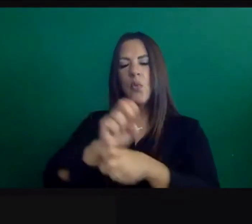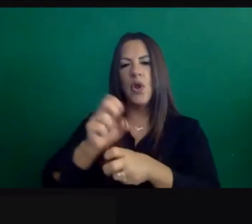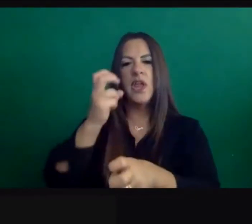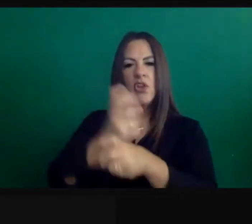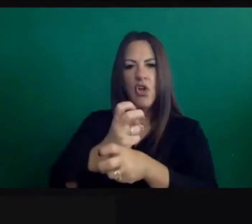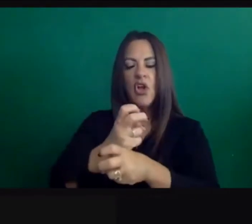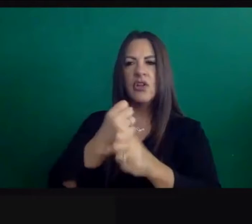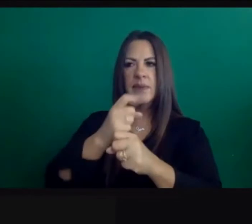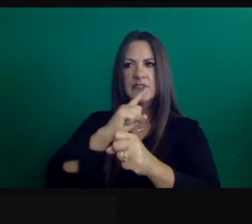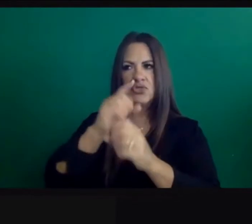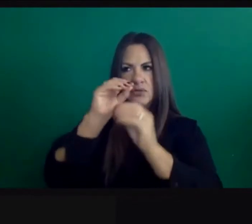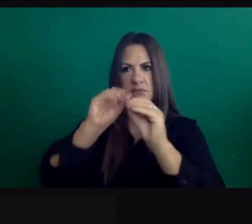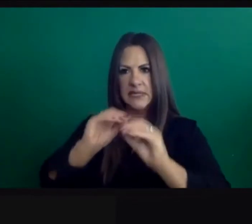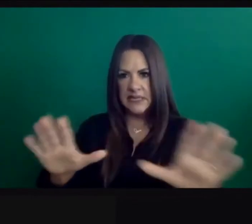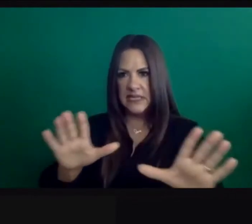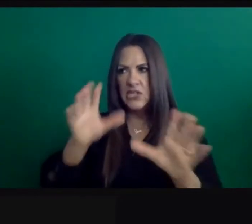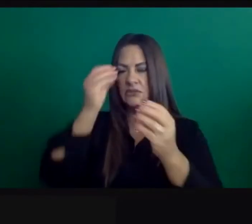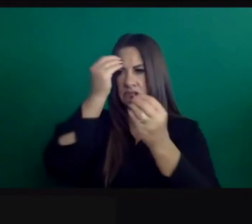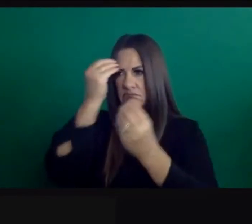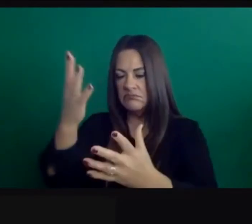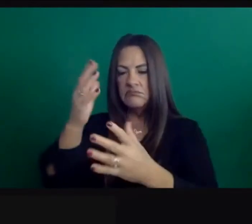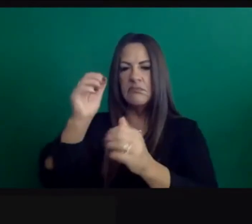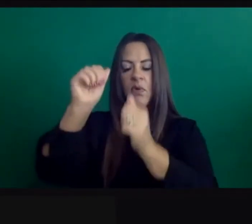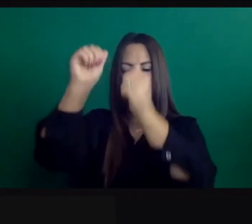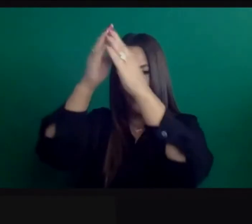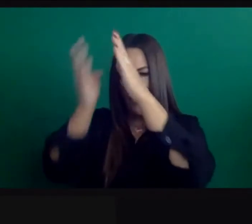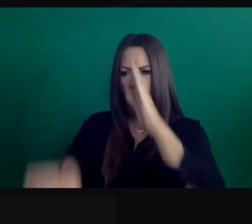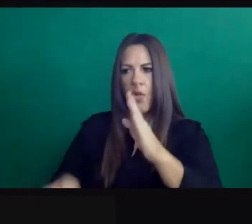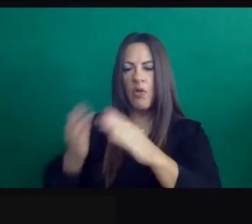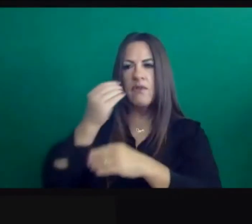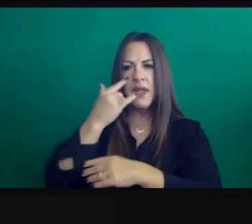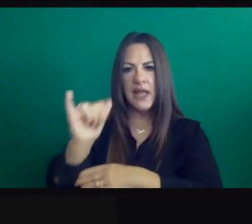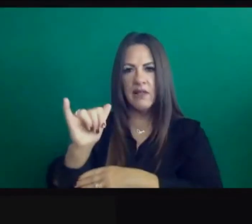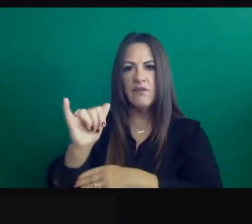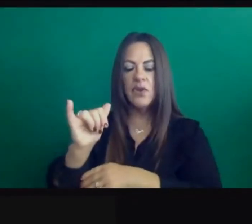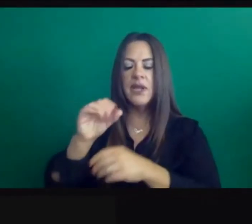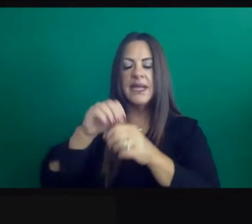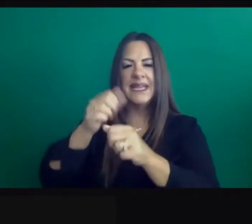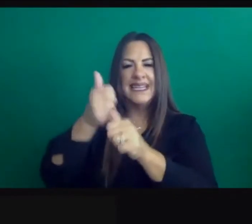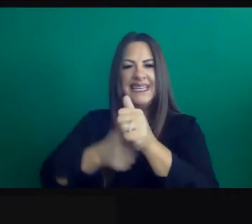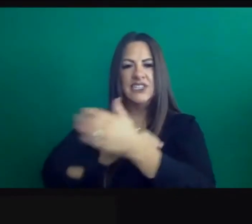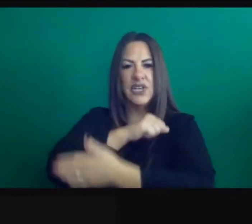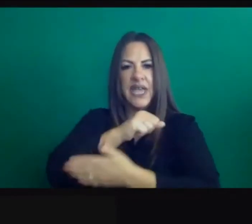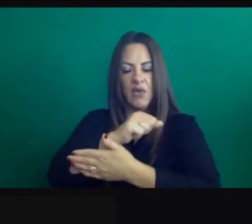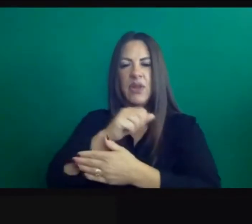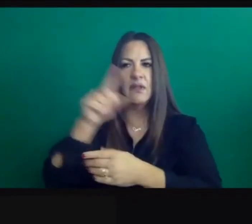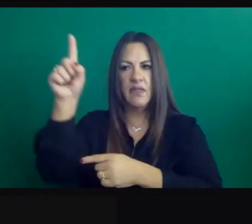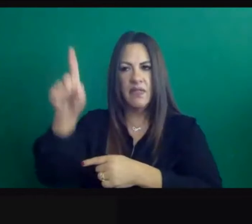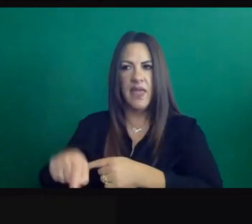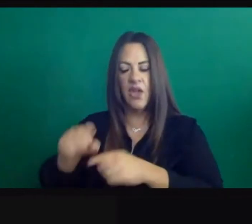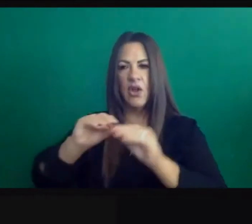with all Californians where we are, not just in the state, but in the counties that each of us live in.